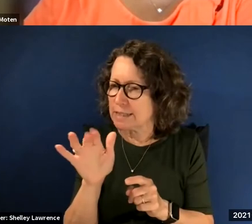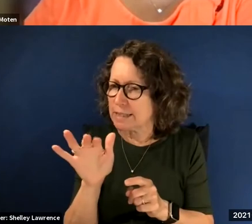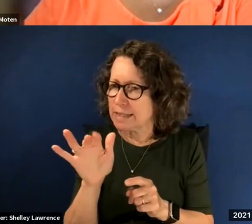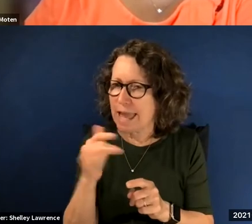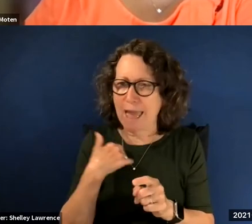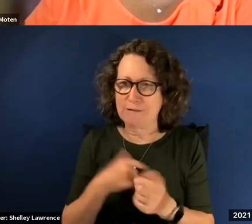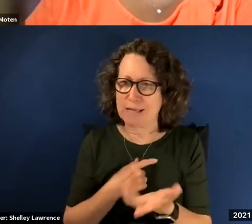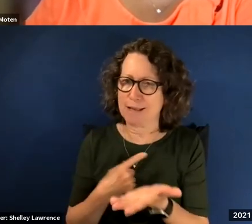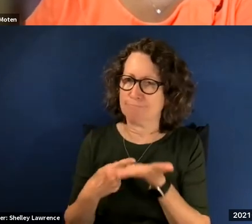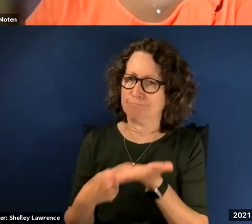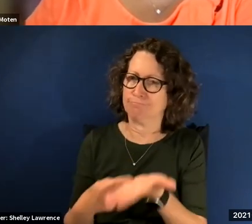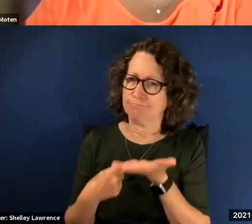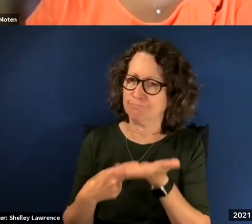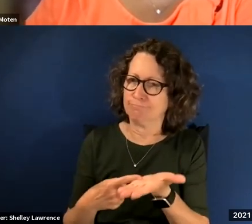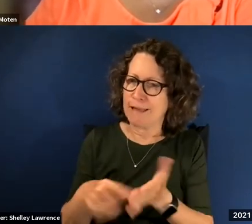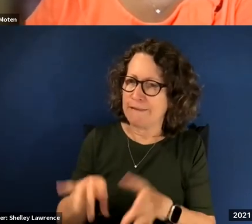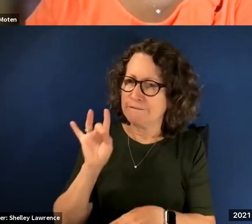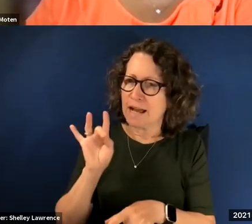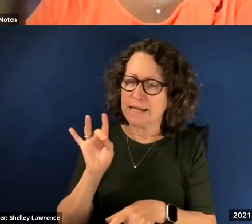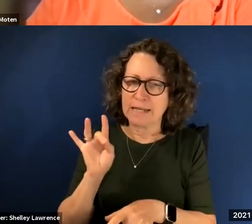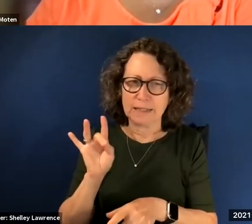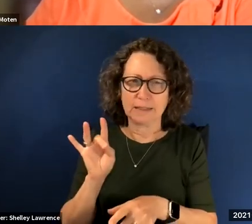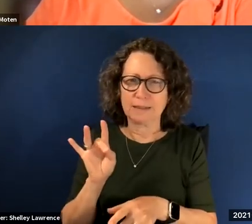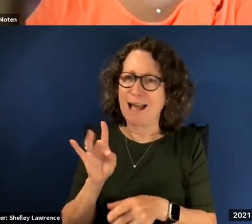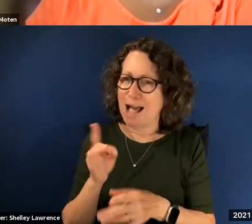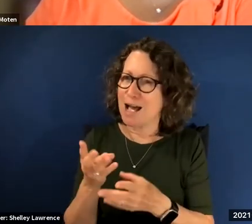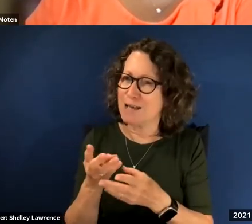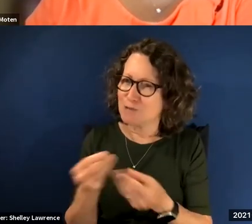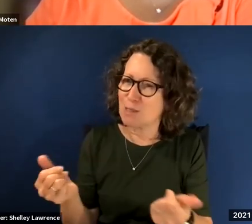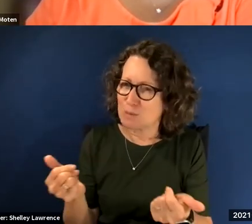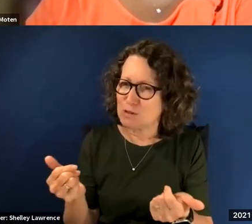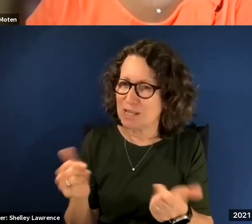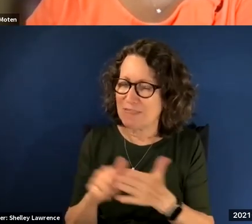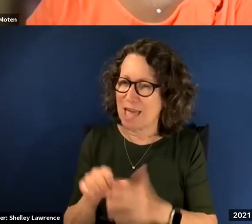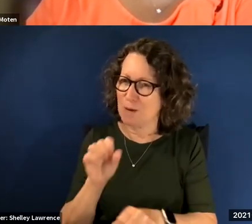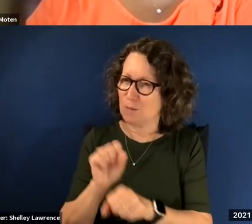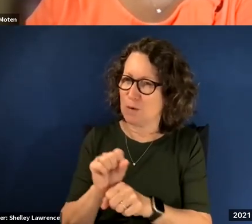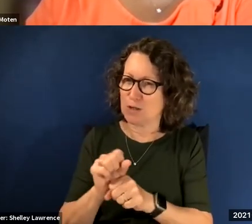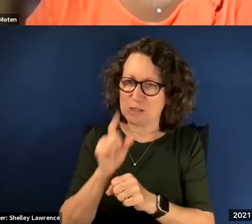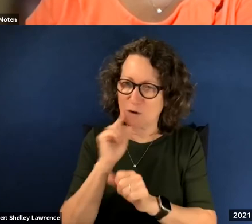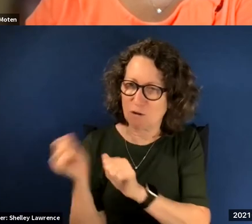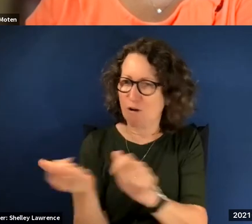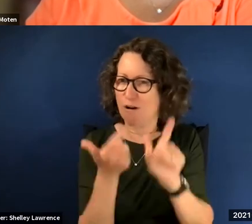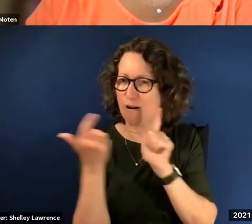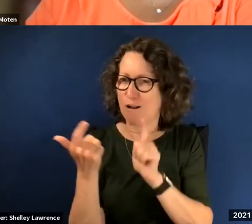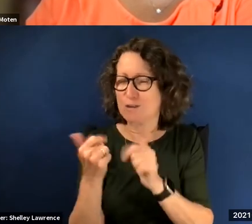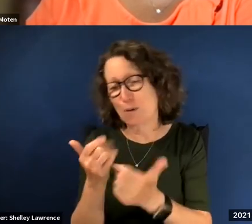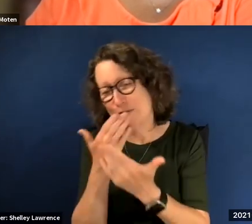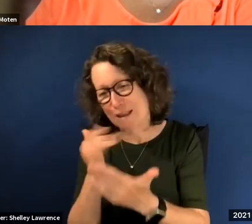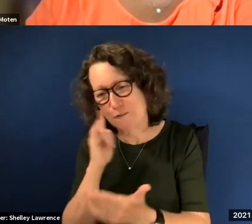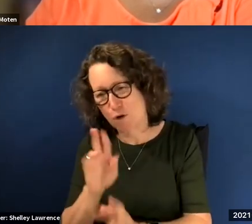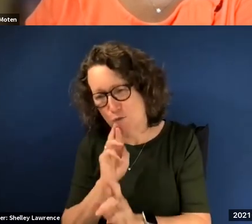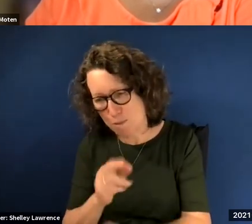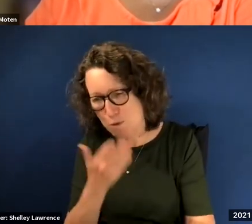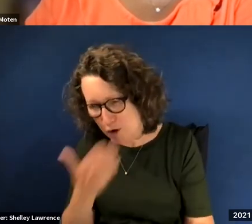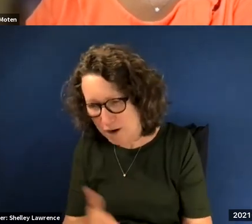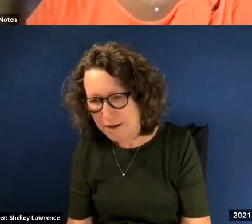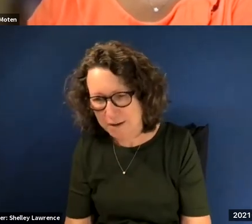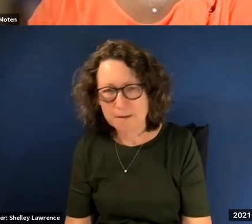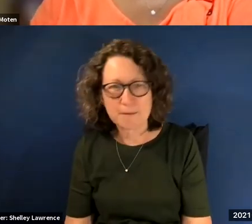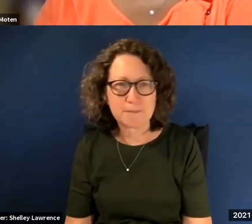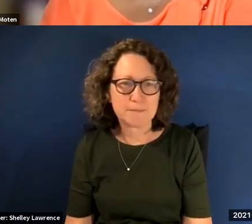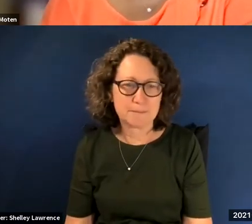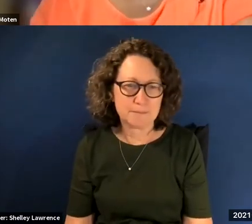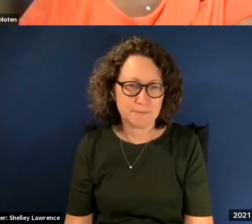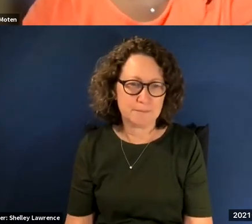having a discussion and finding a solution that works for everyone. So thank you for this report.